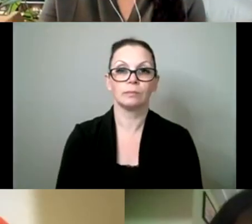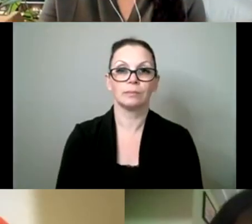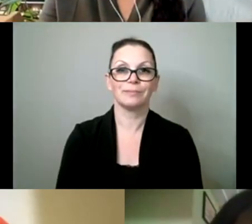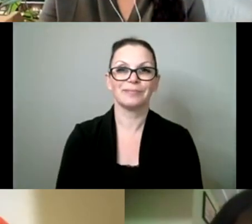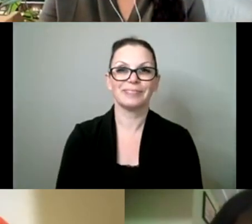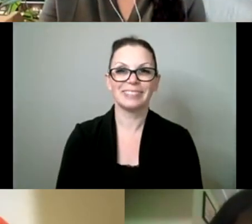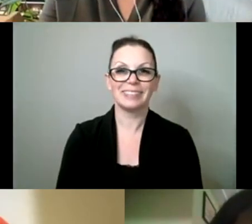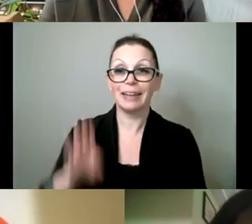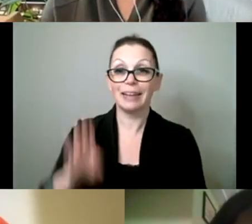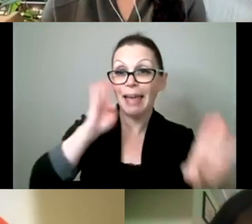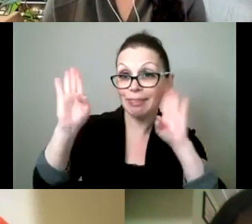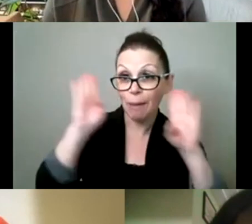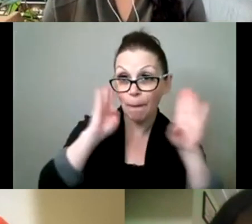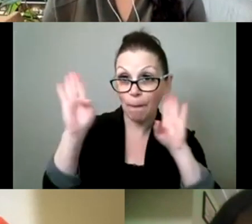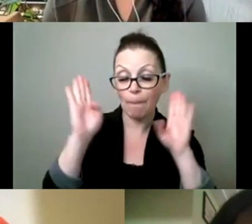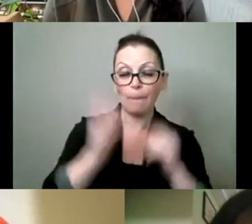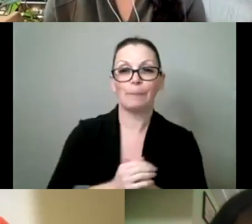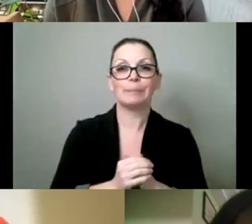Hello.